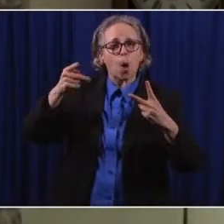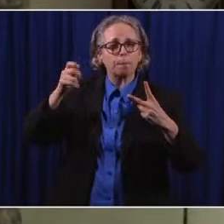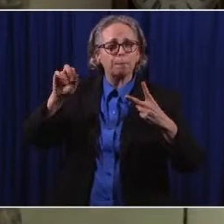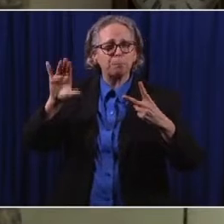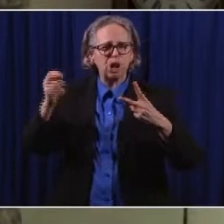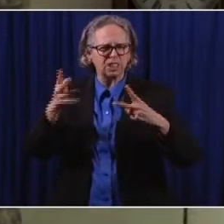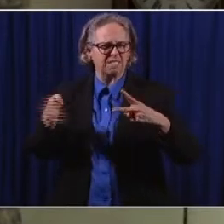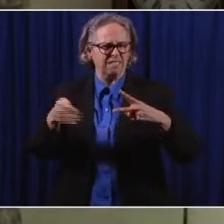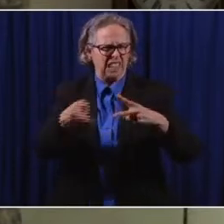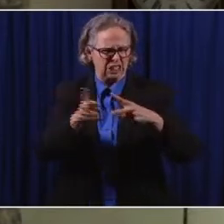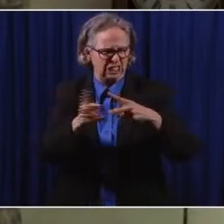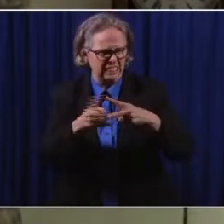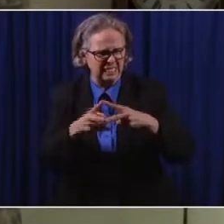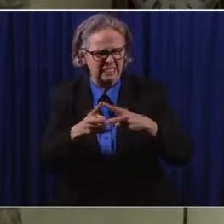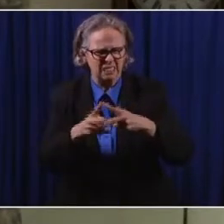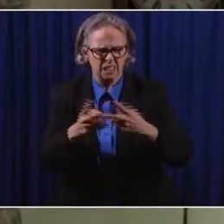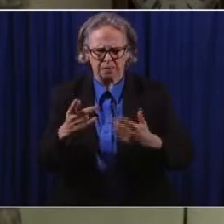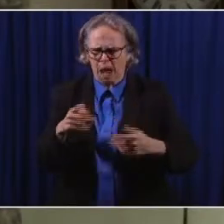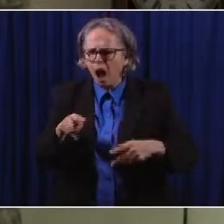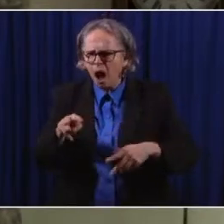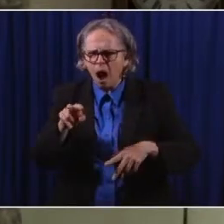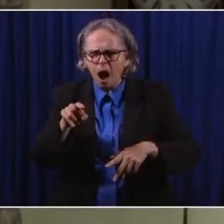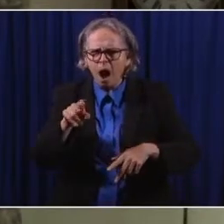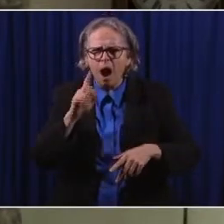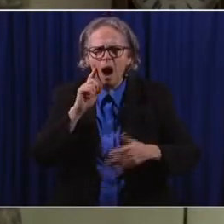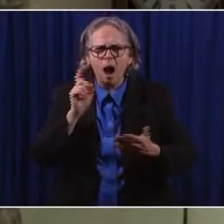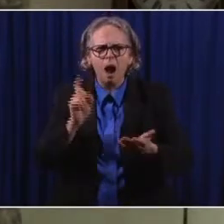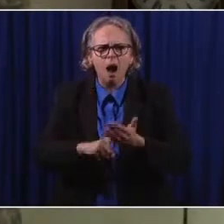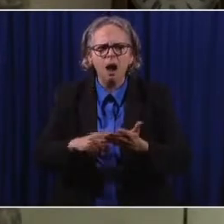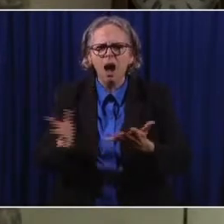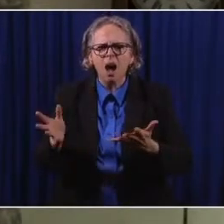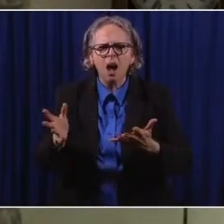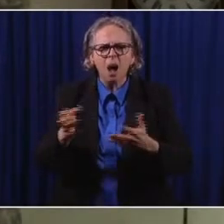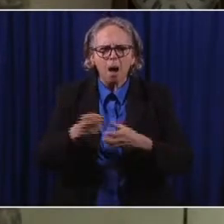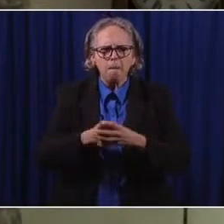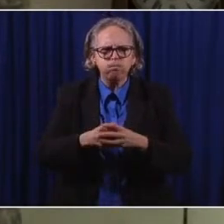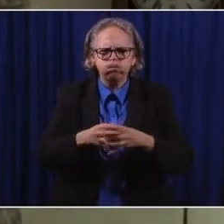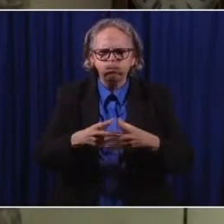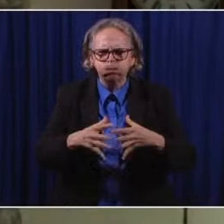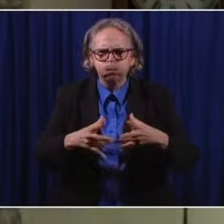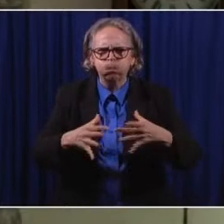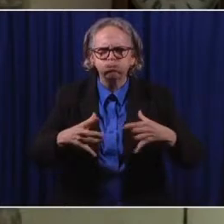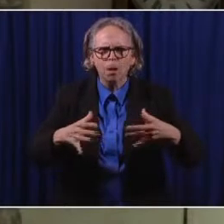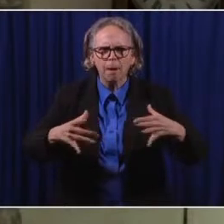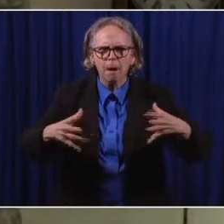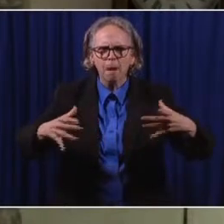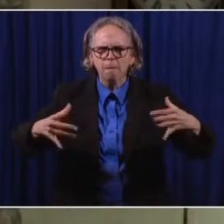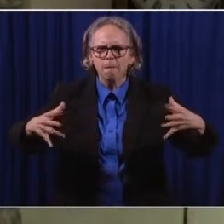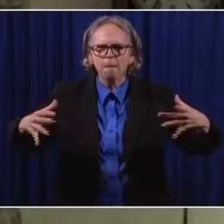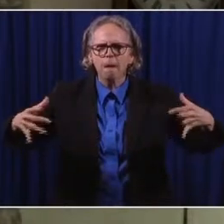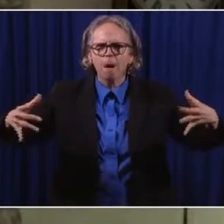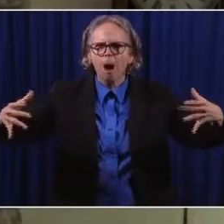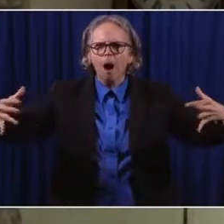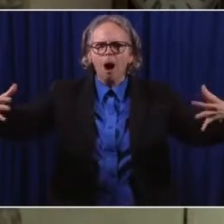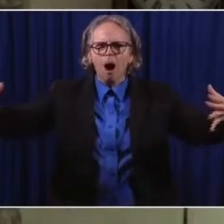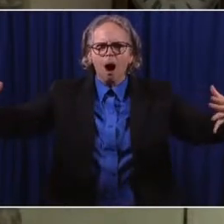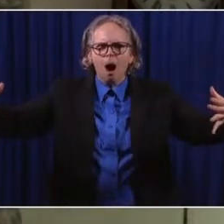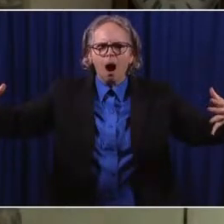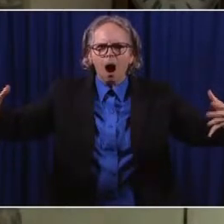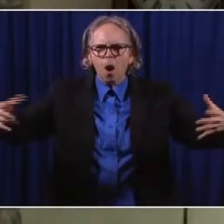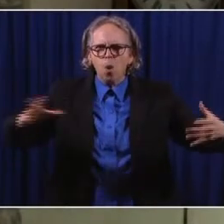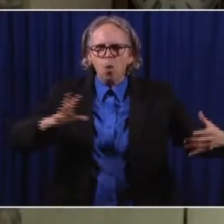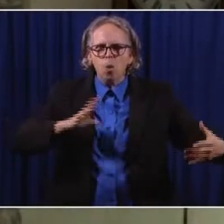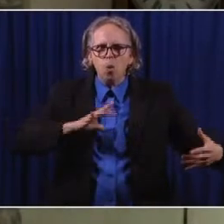continuing an exceptional era of fish production in Lake Erie. This year's survey sample was outstanding for this part of